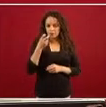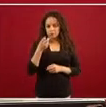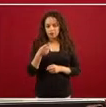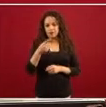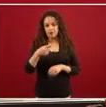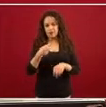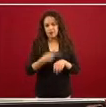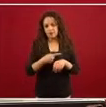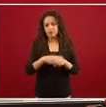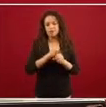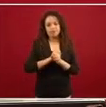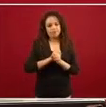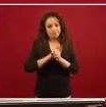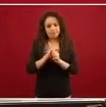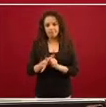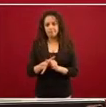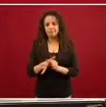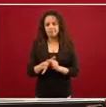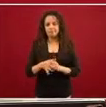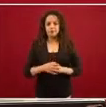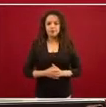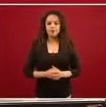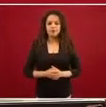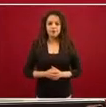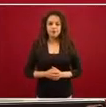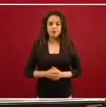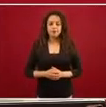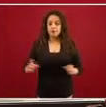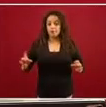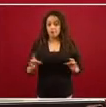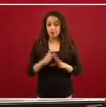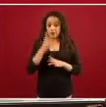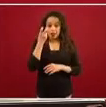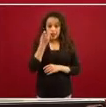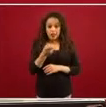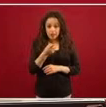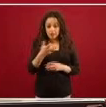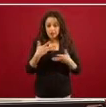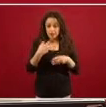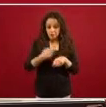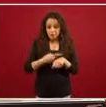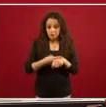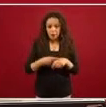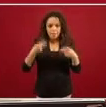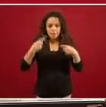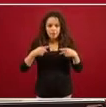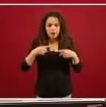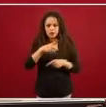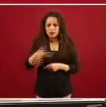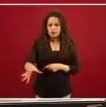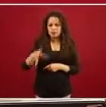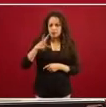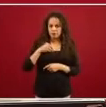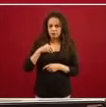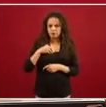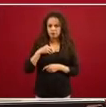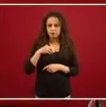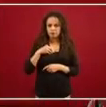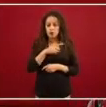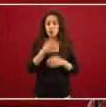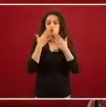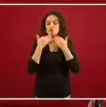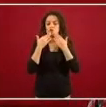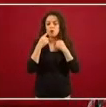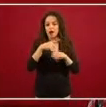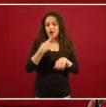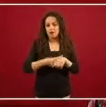with this new coronavirus and get the COVID disease. If this happens and the person who